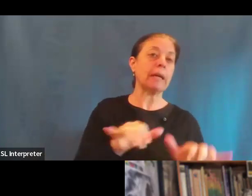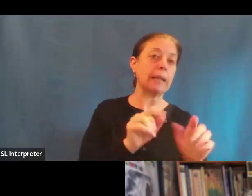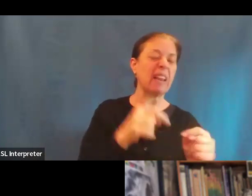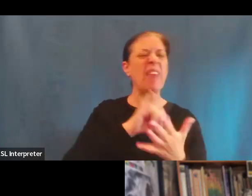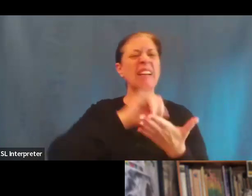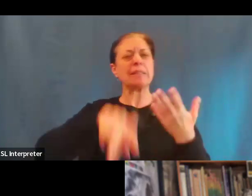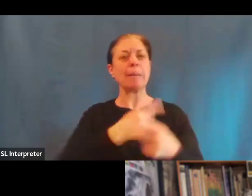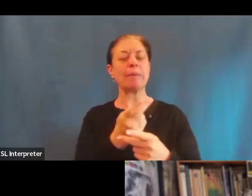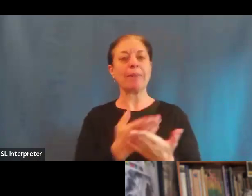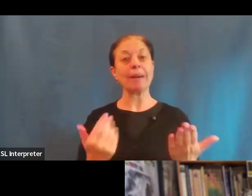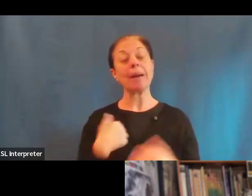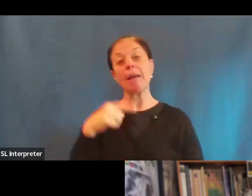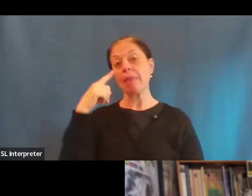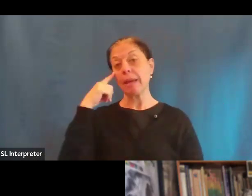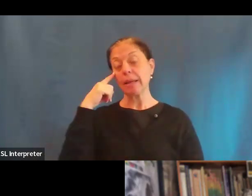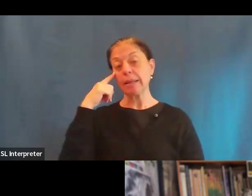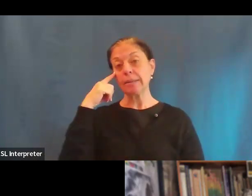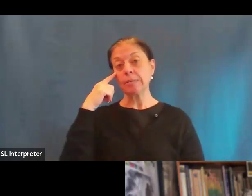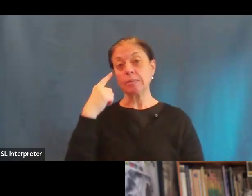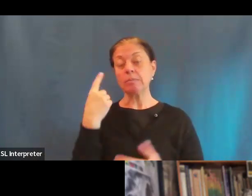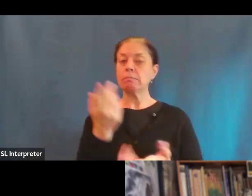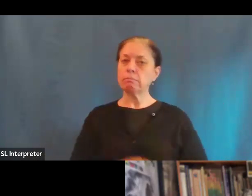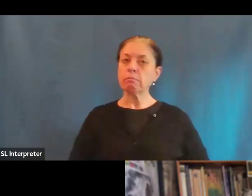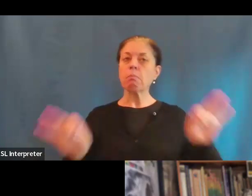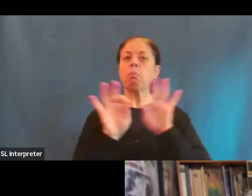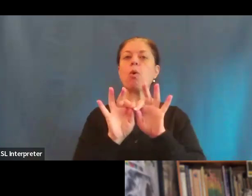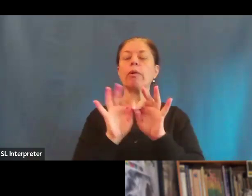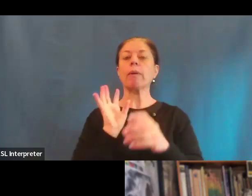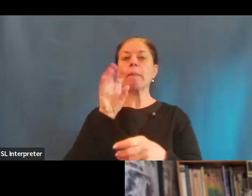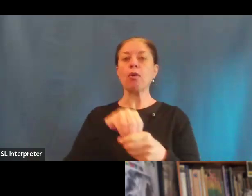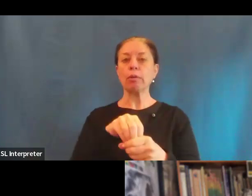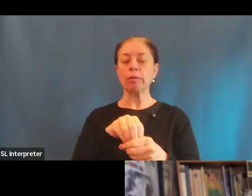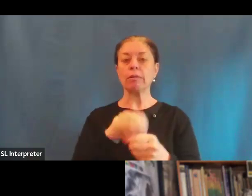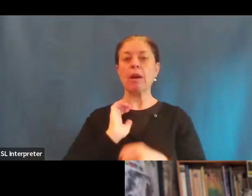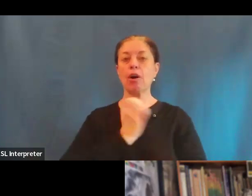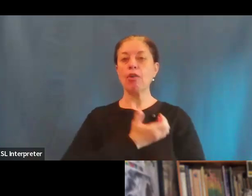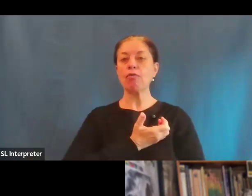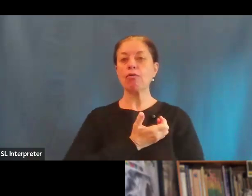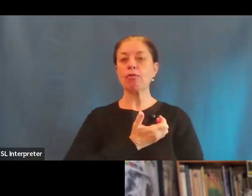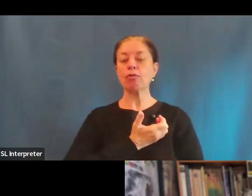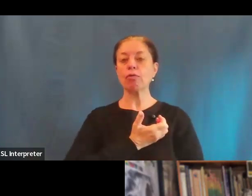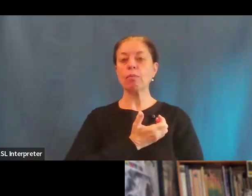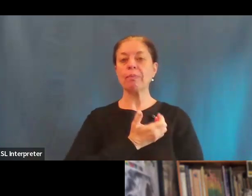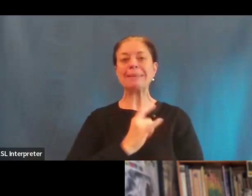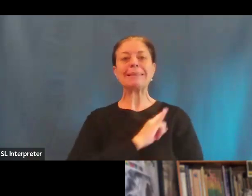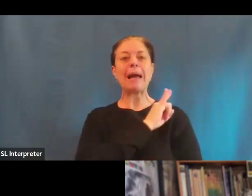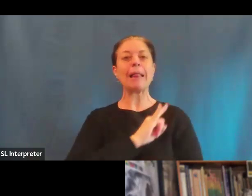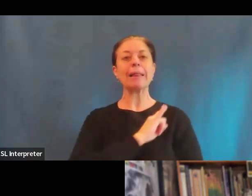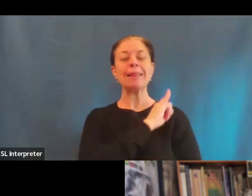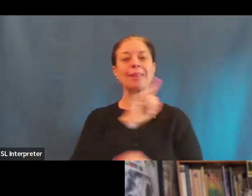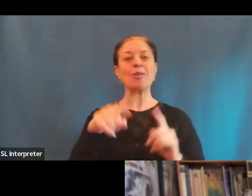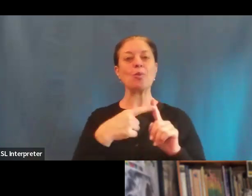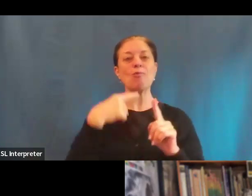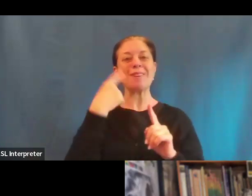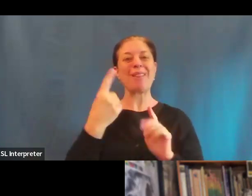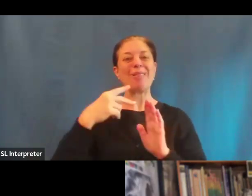a thing. So I think it's just such an important part of our our style in